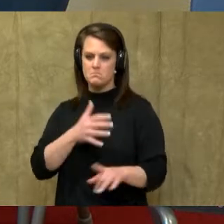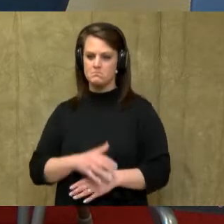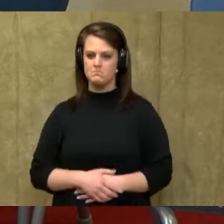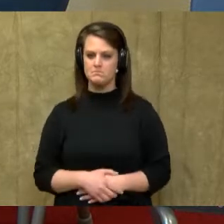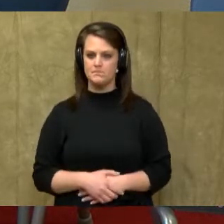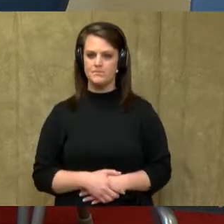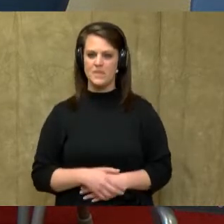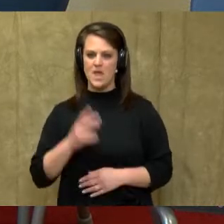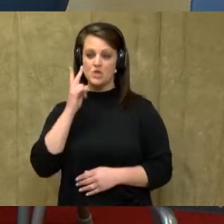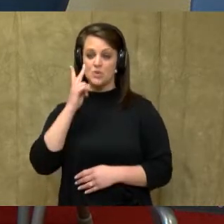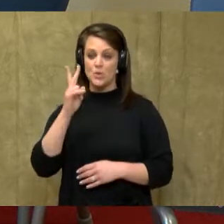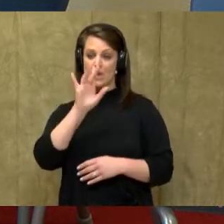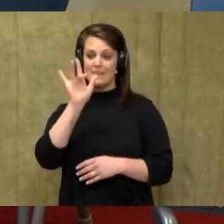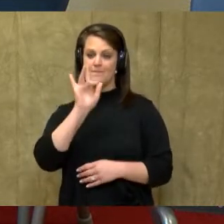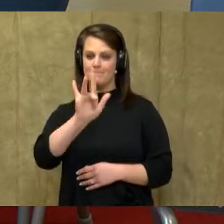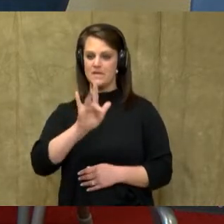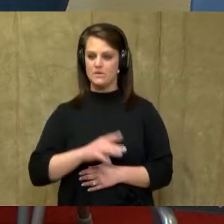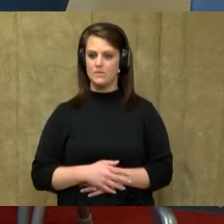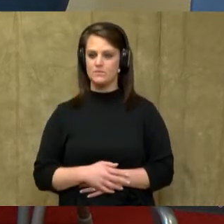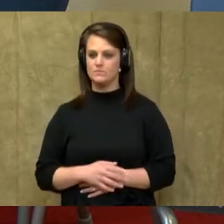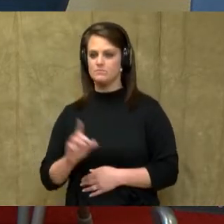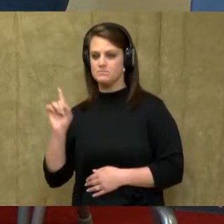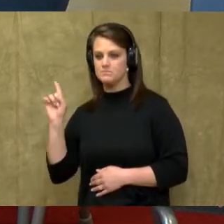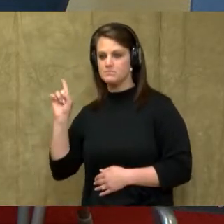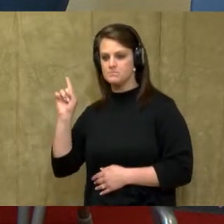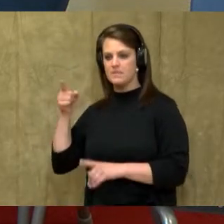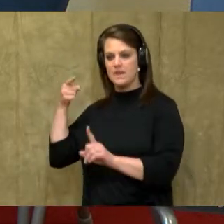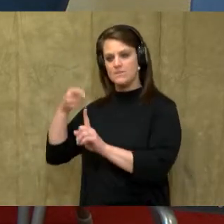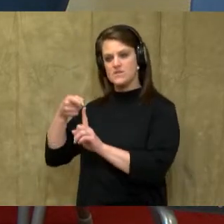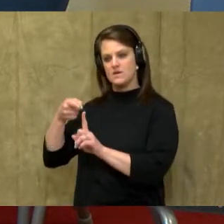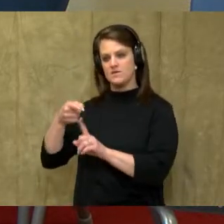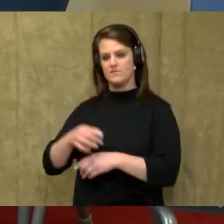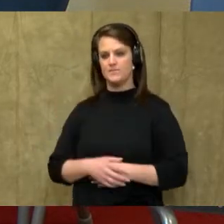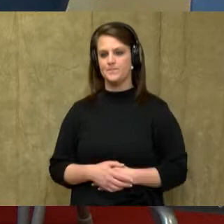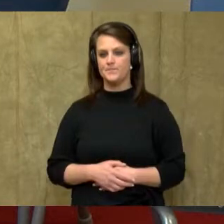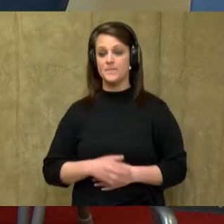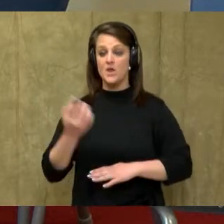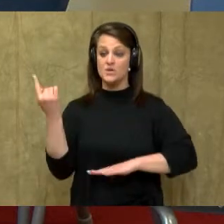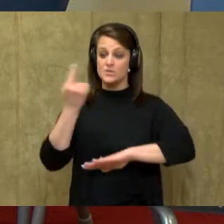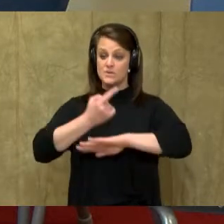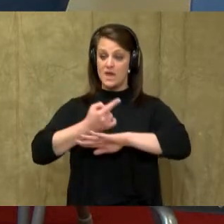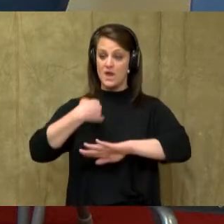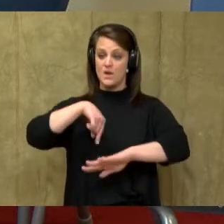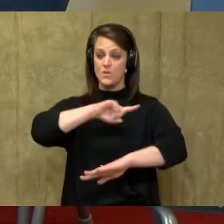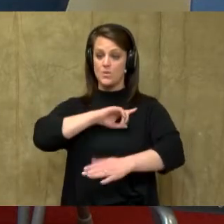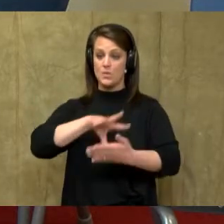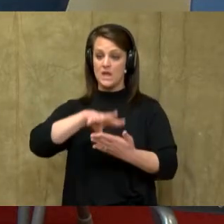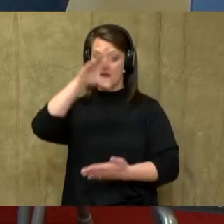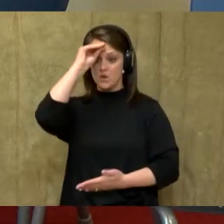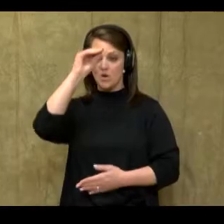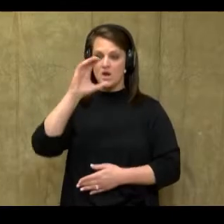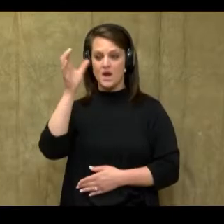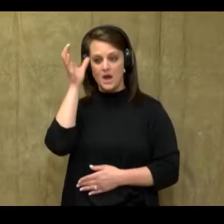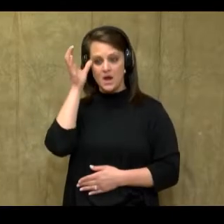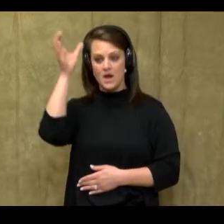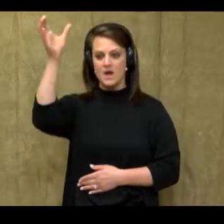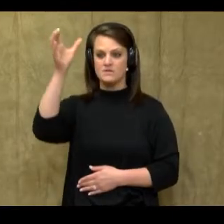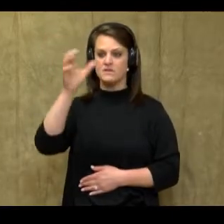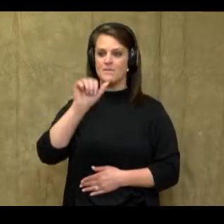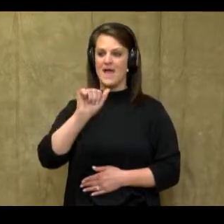you to look in the middle section here where it says objectives. Today we're going to learn the concept of the musical